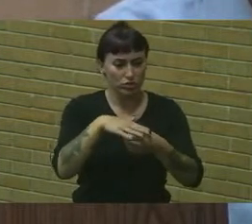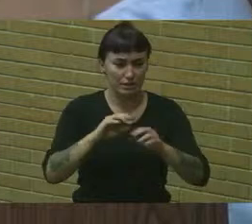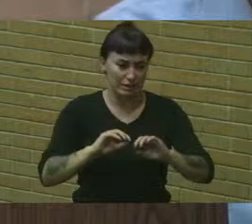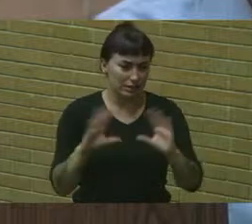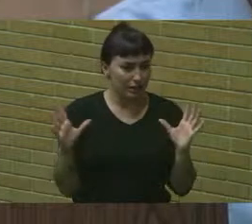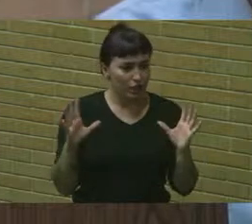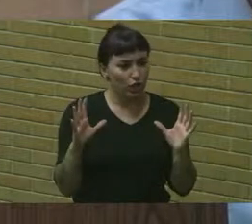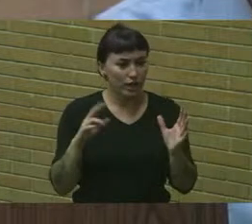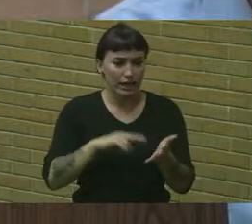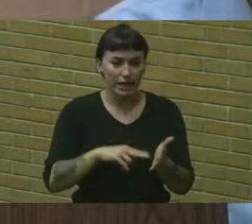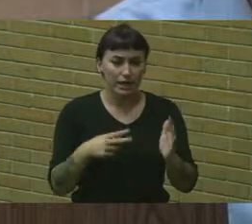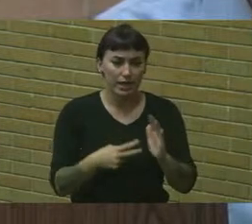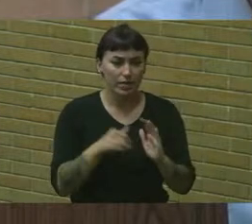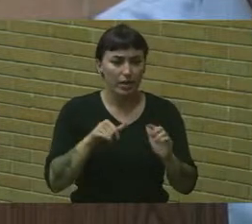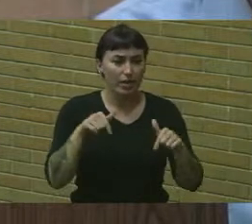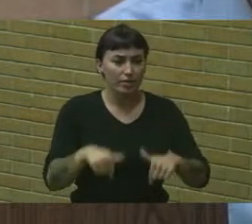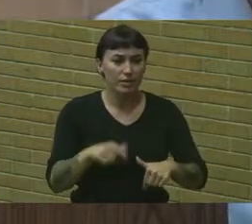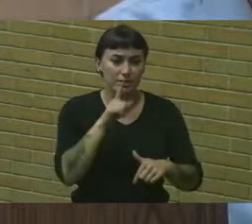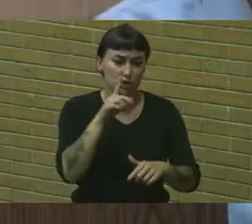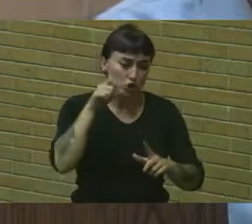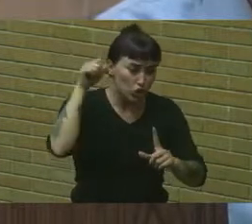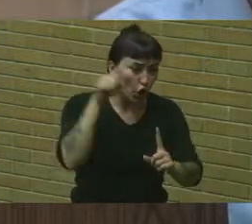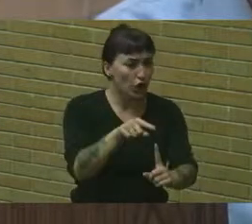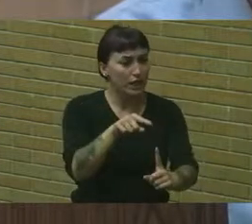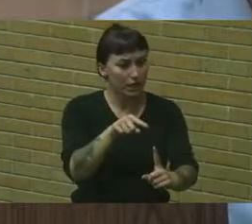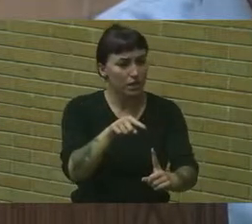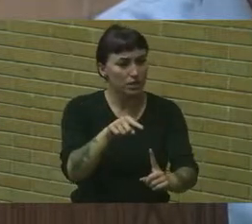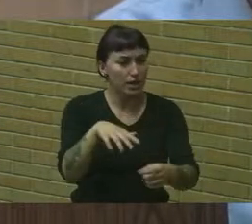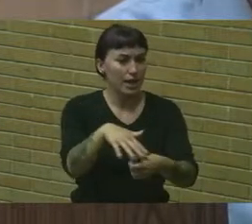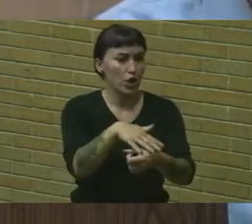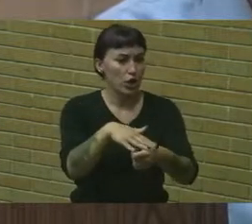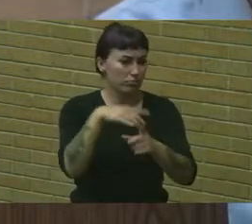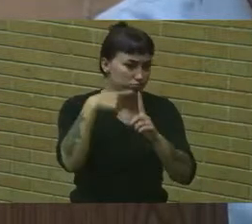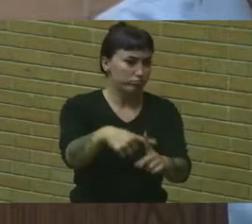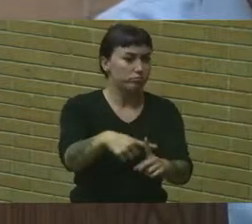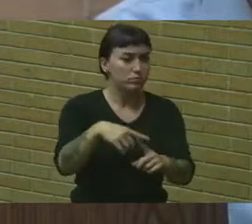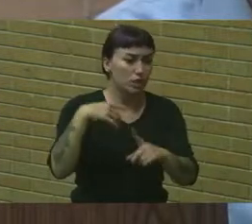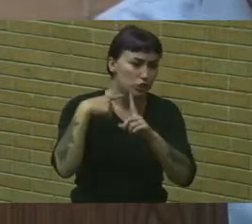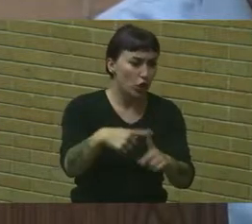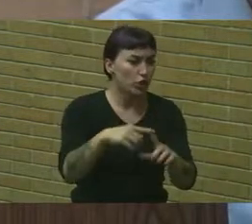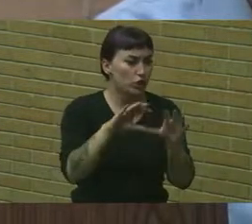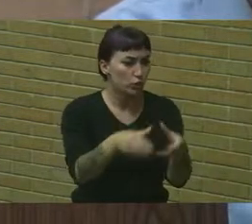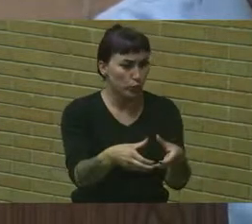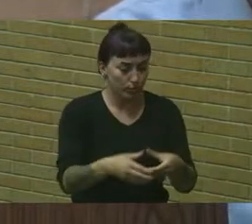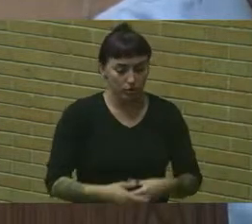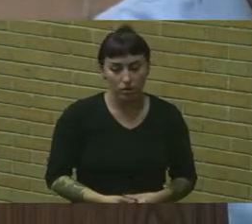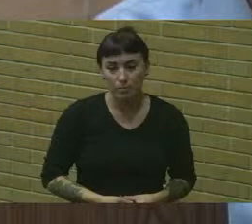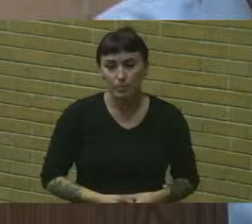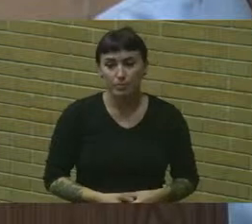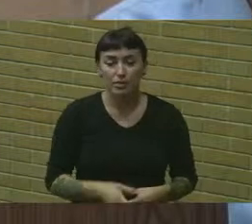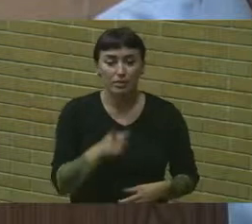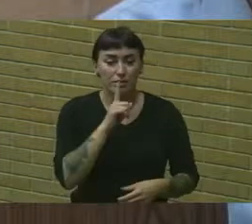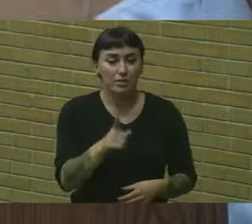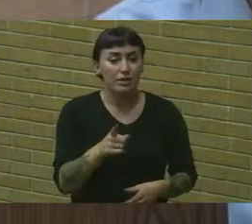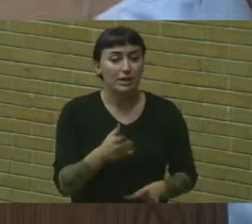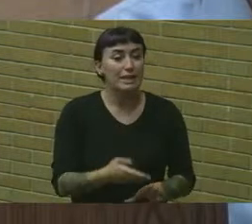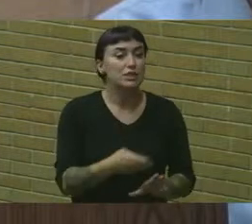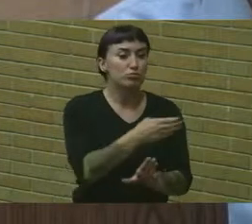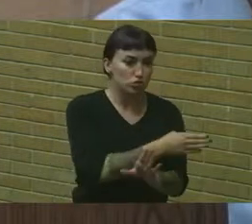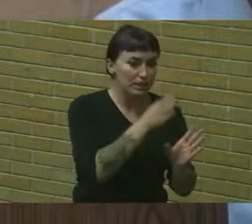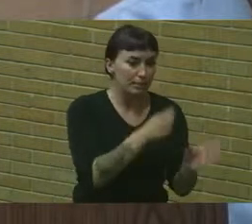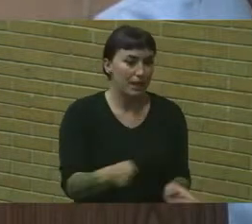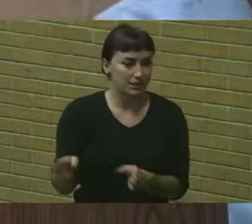clearly indicates that this is a targeted area and it's a targeted group. It's a